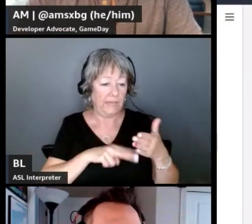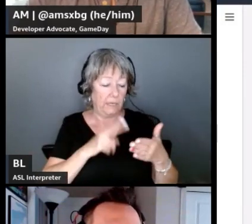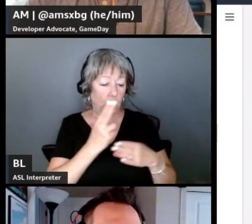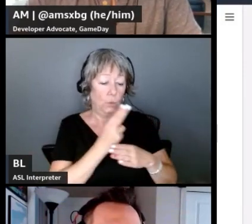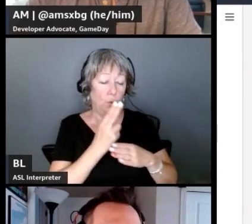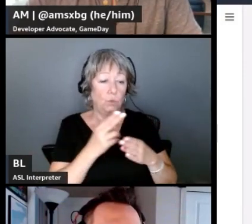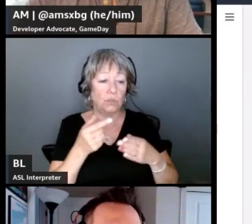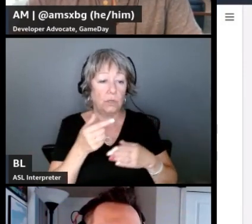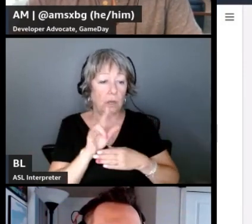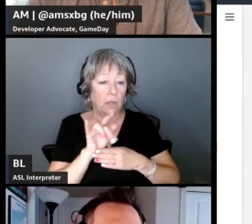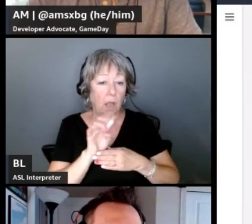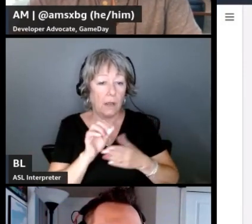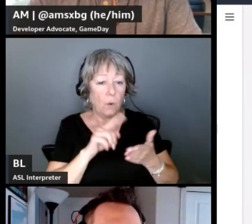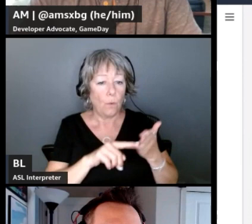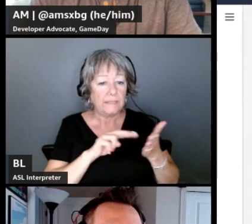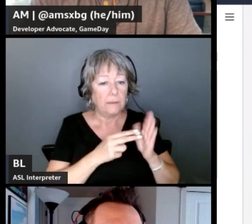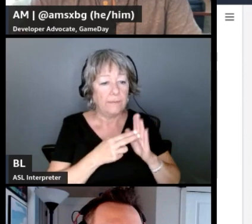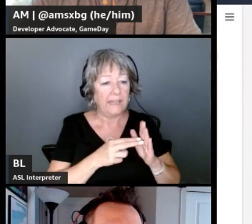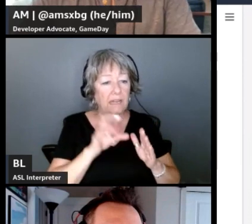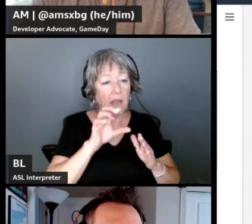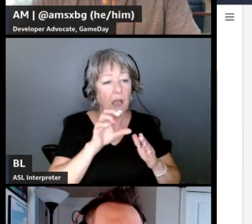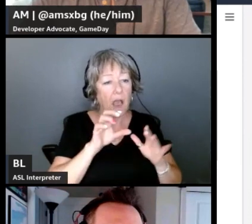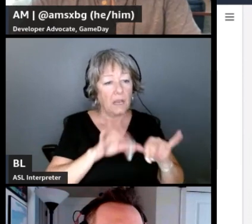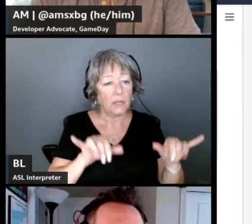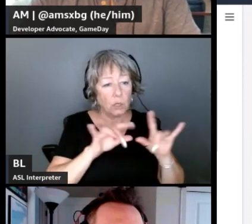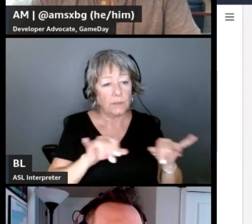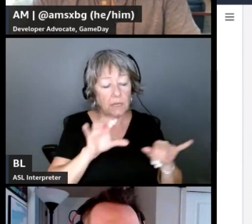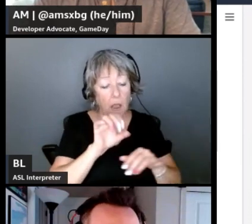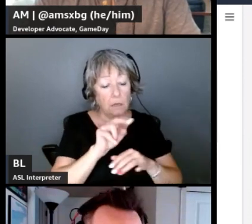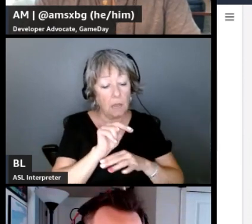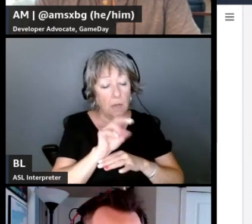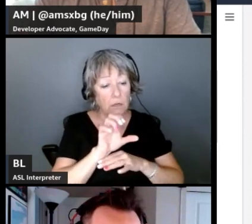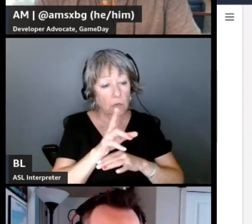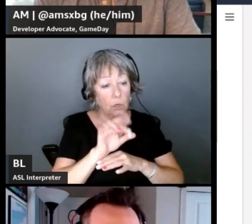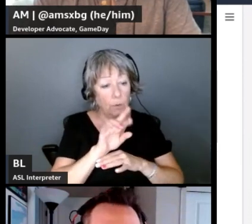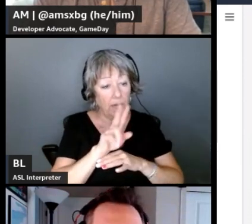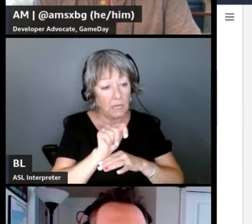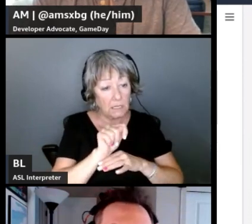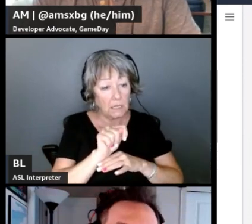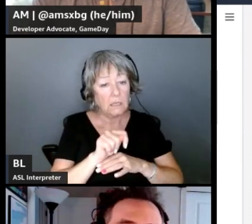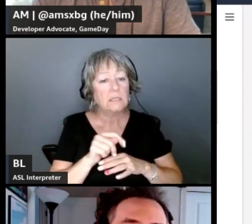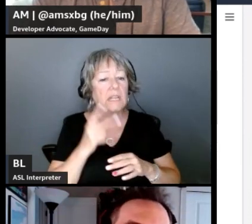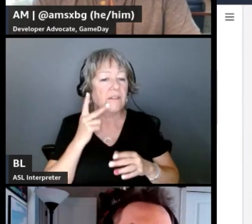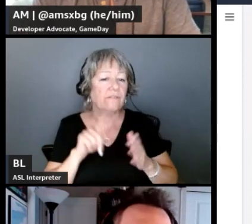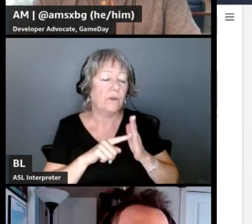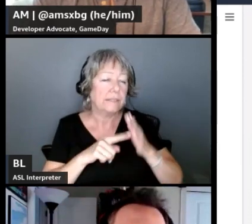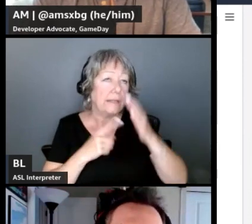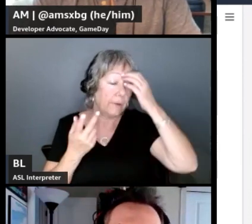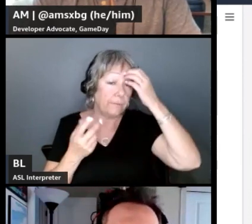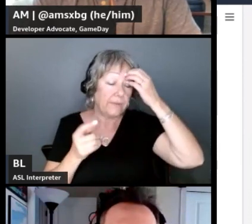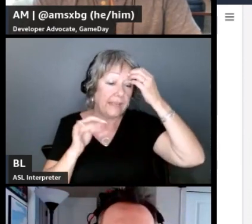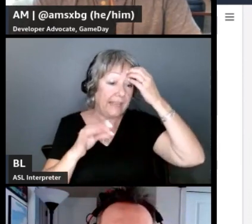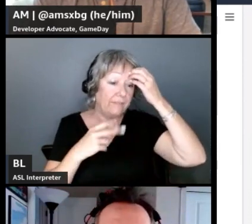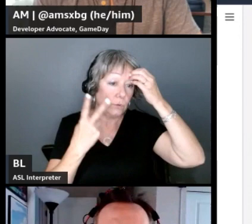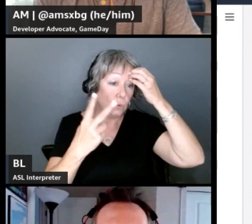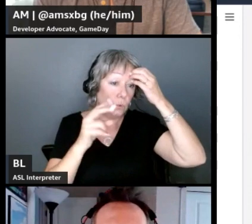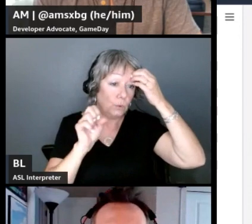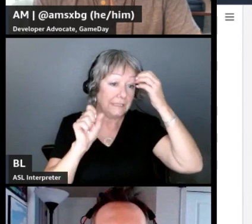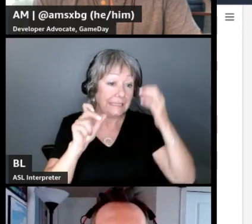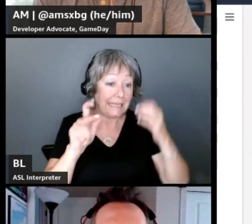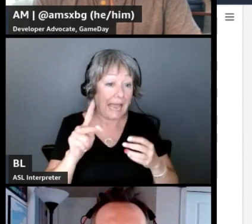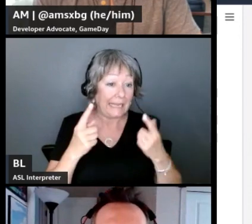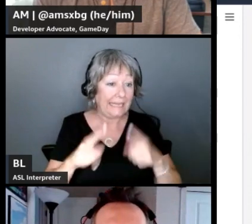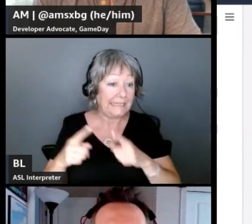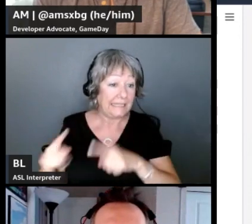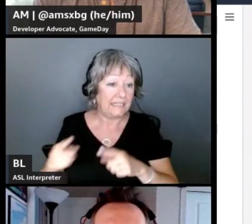what is concurrency, and this is the failure tolerance that I was talking about, where I can say that, hey, if let's say 2 stack instances fail, right? I